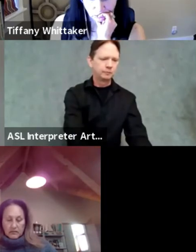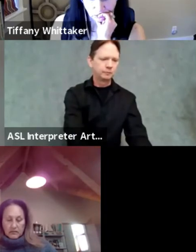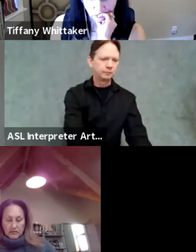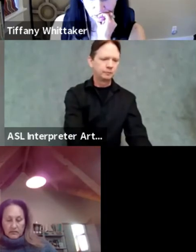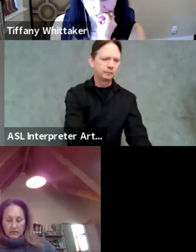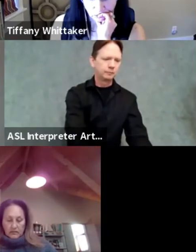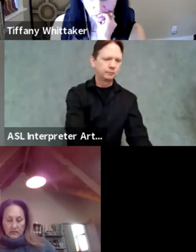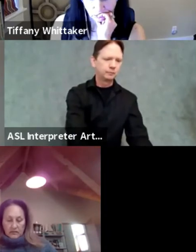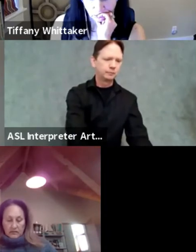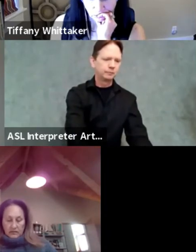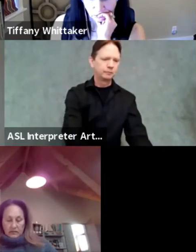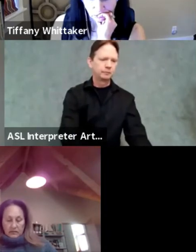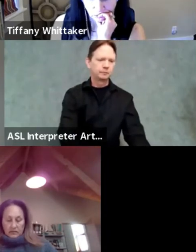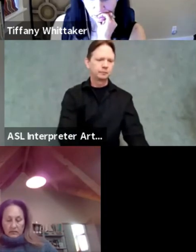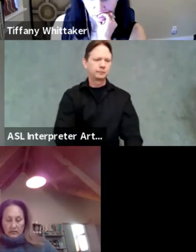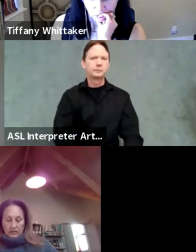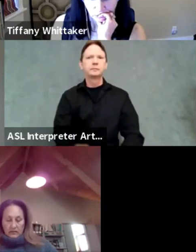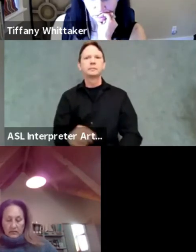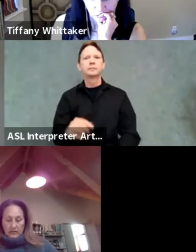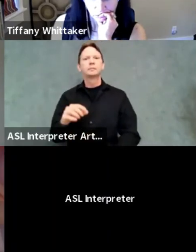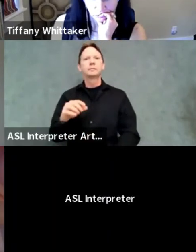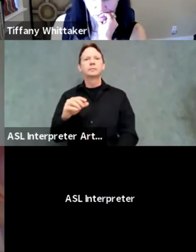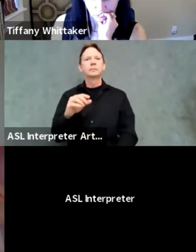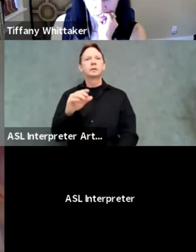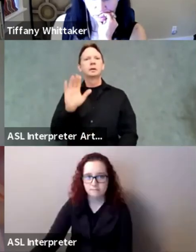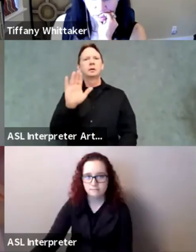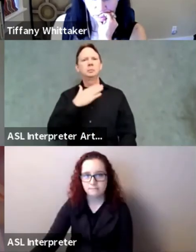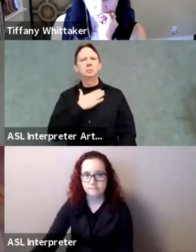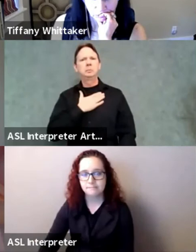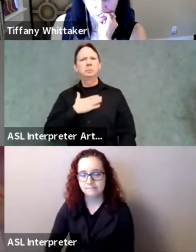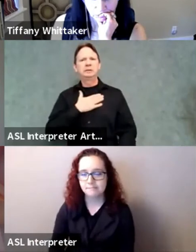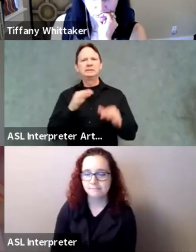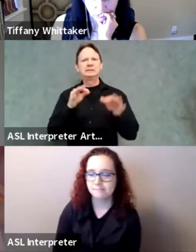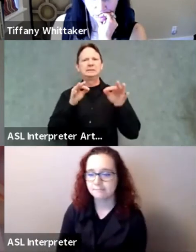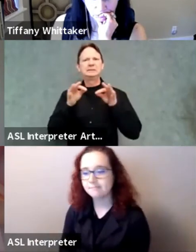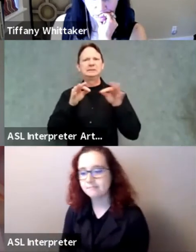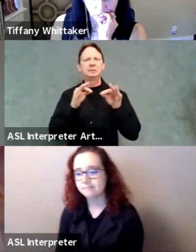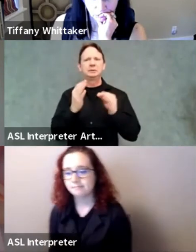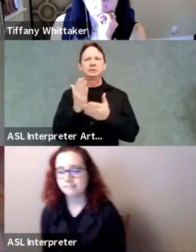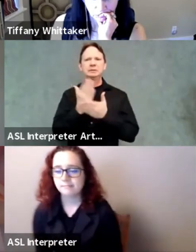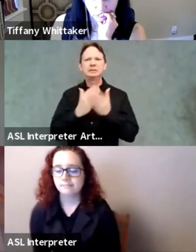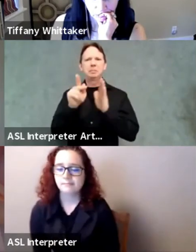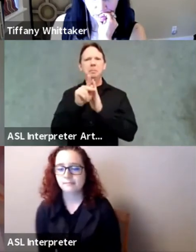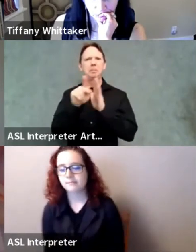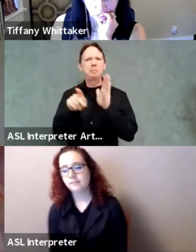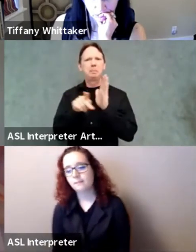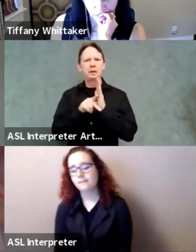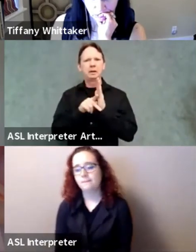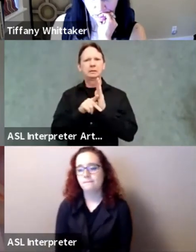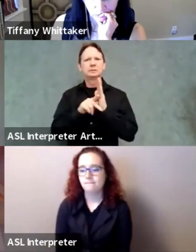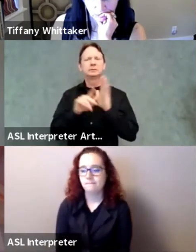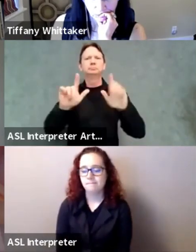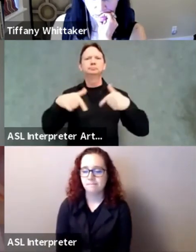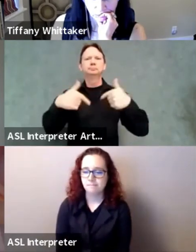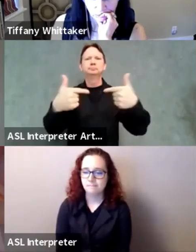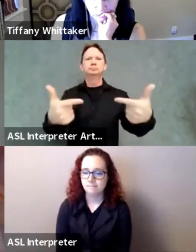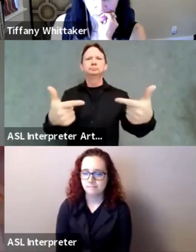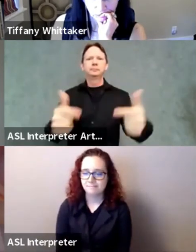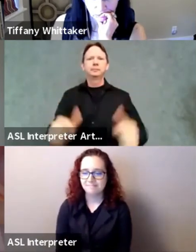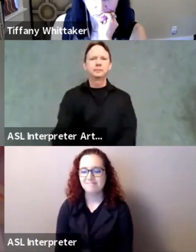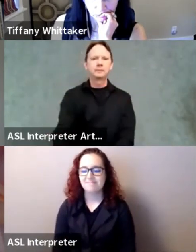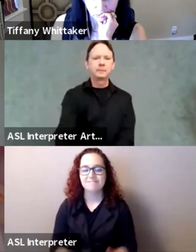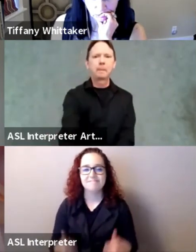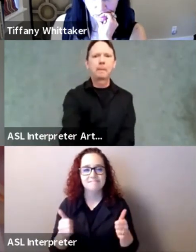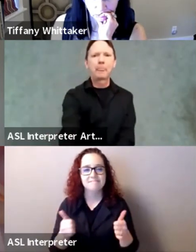ARA rules and policies, and if you could give just a brief overview. So again, those would really vary by SIG. I think that's one of the really